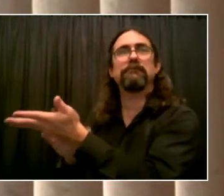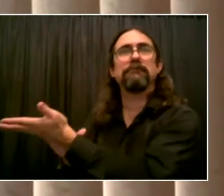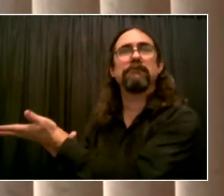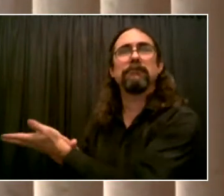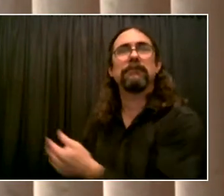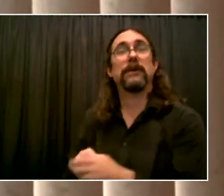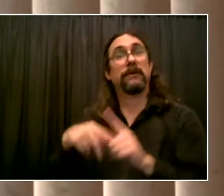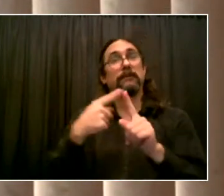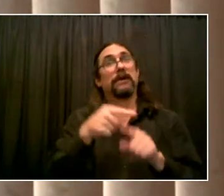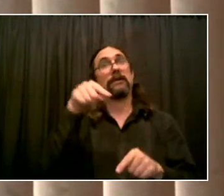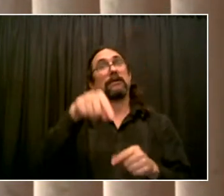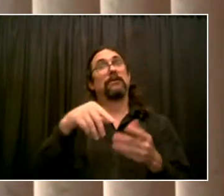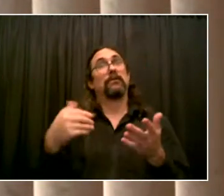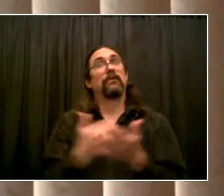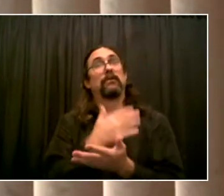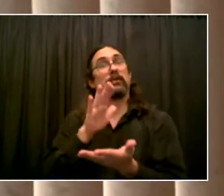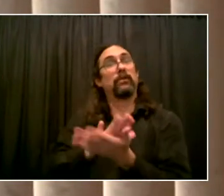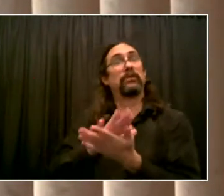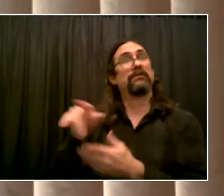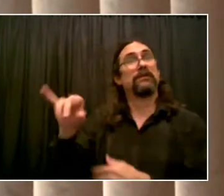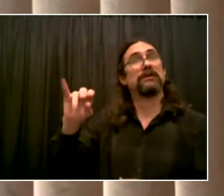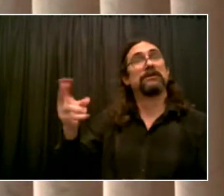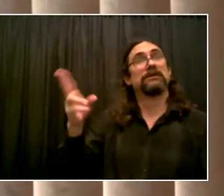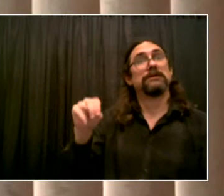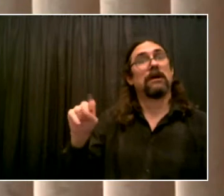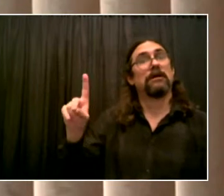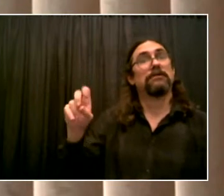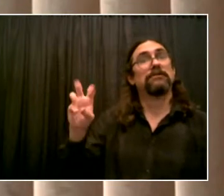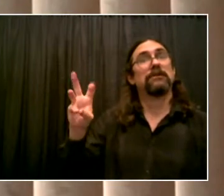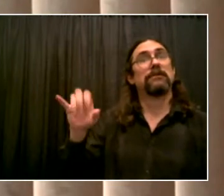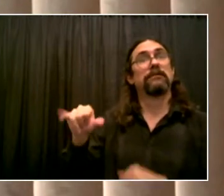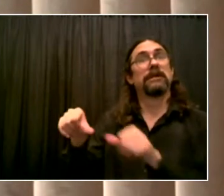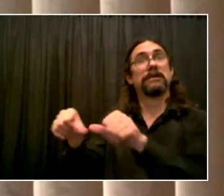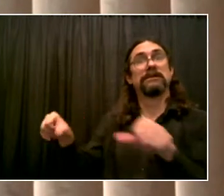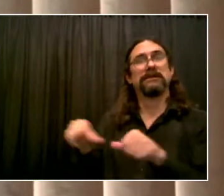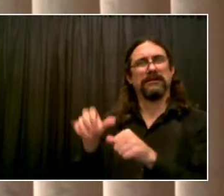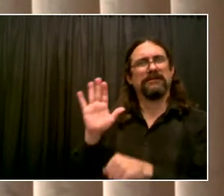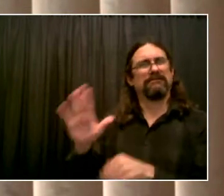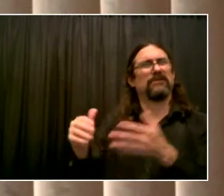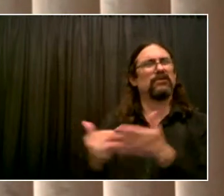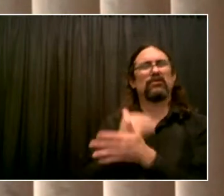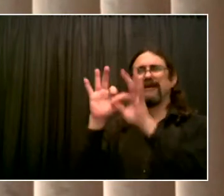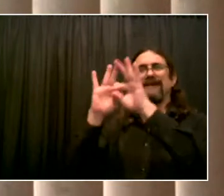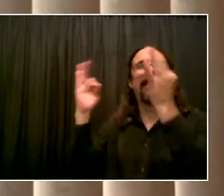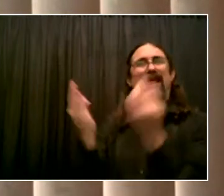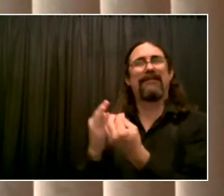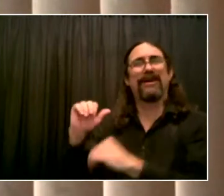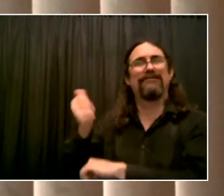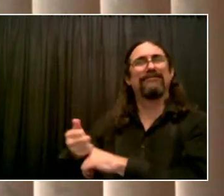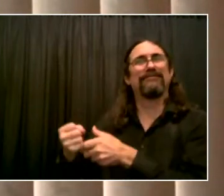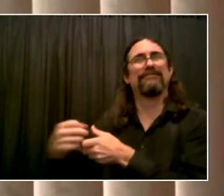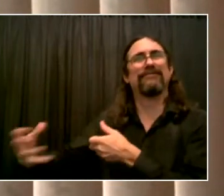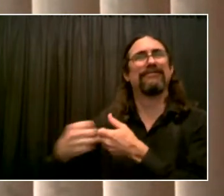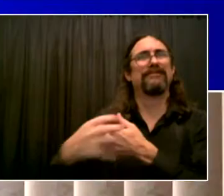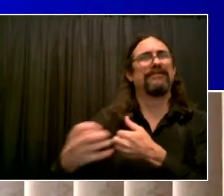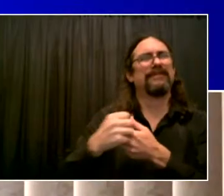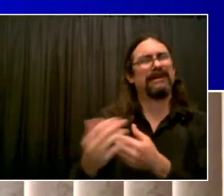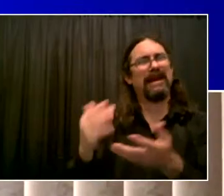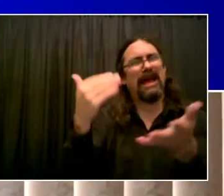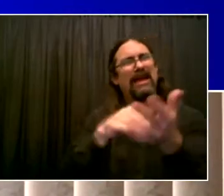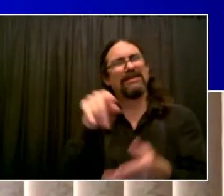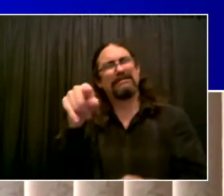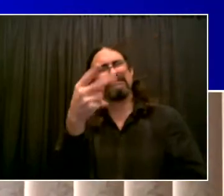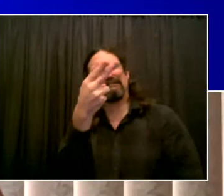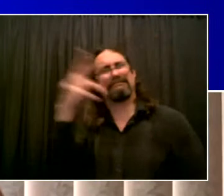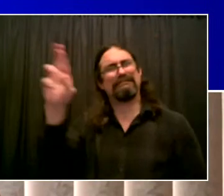Adele, my office in CUNY, Mr. Mayor. Grand slam home run, a great victory for New York. Thank you, Mr. Mayor, for making it happen. Thank